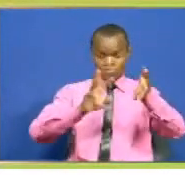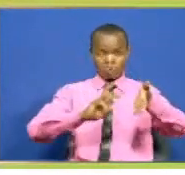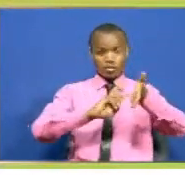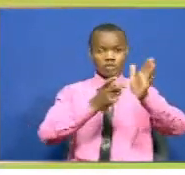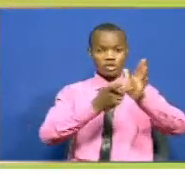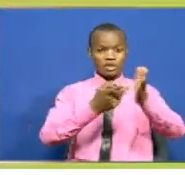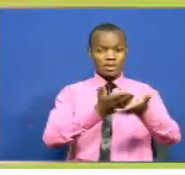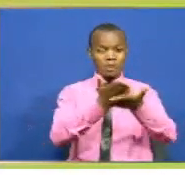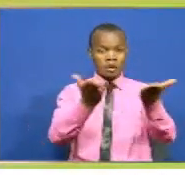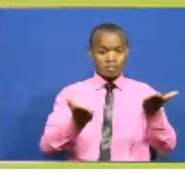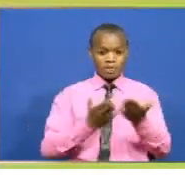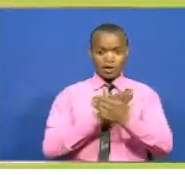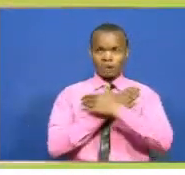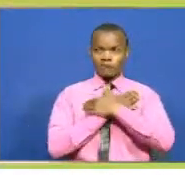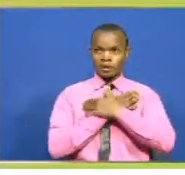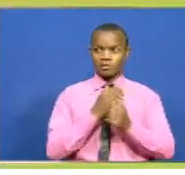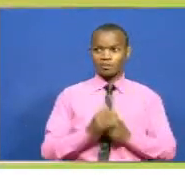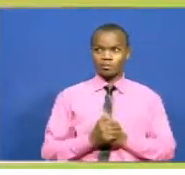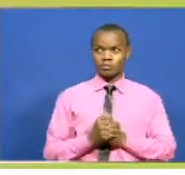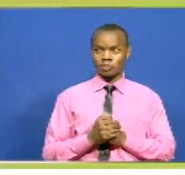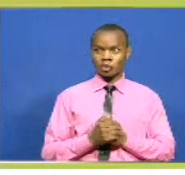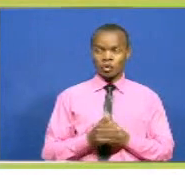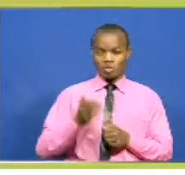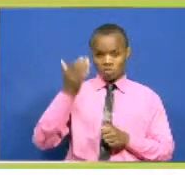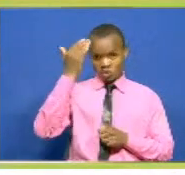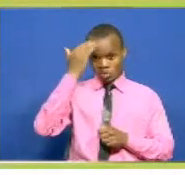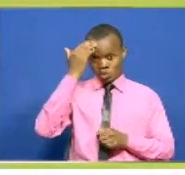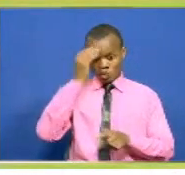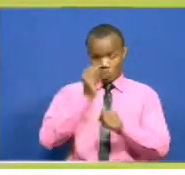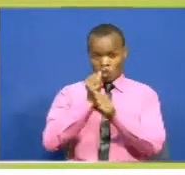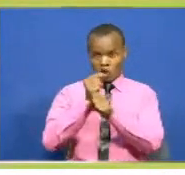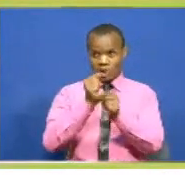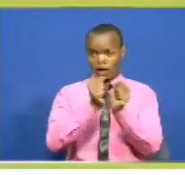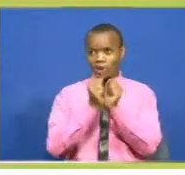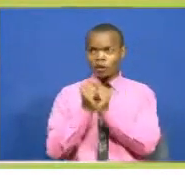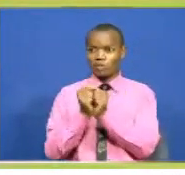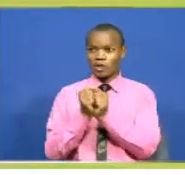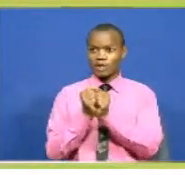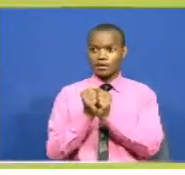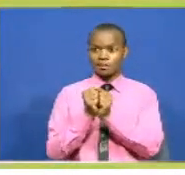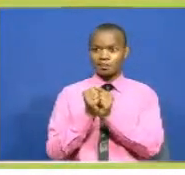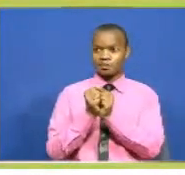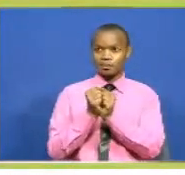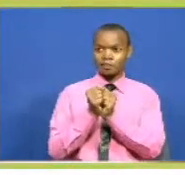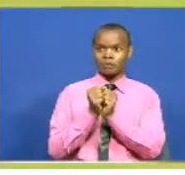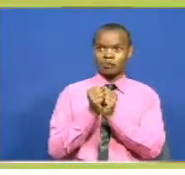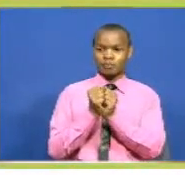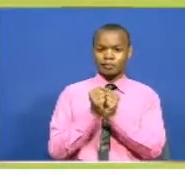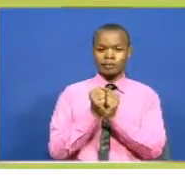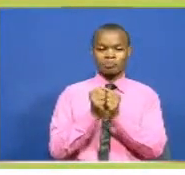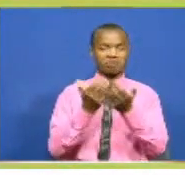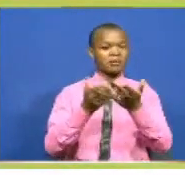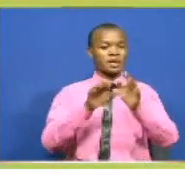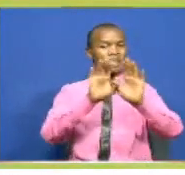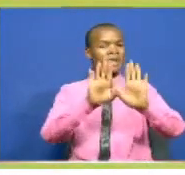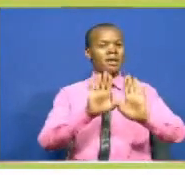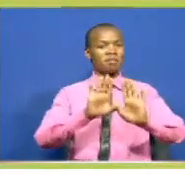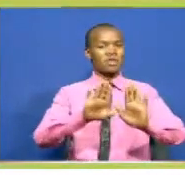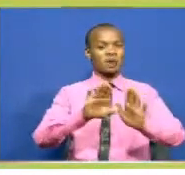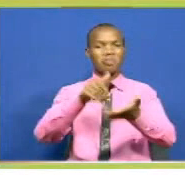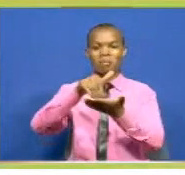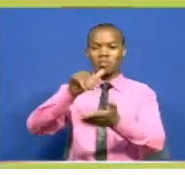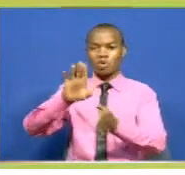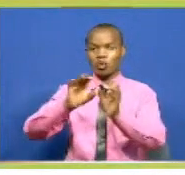dear friends, we all know effective global cooperation is now much more important for us because we